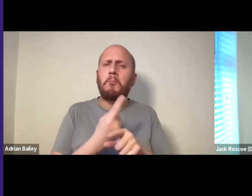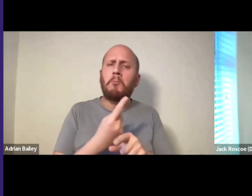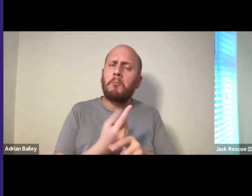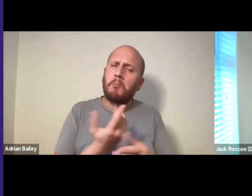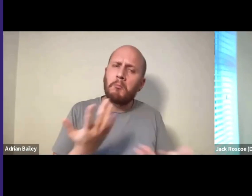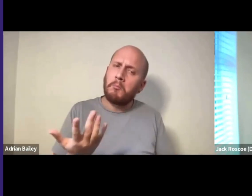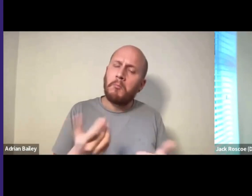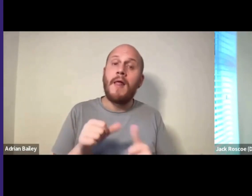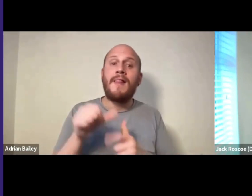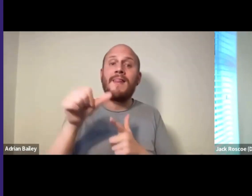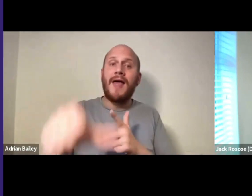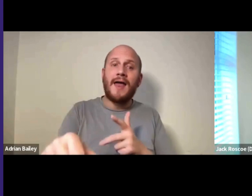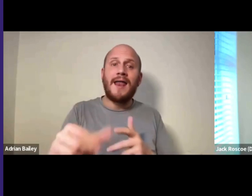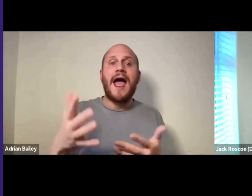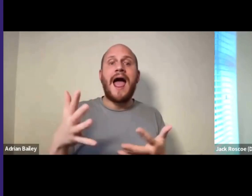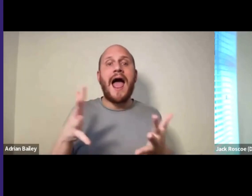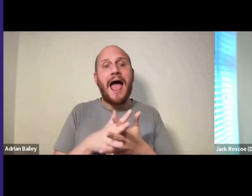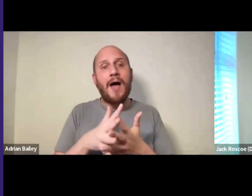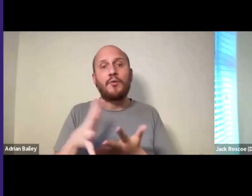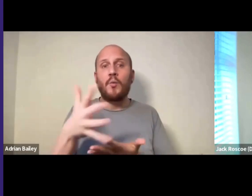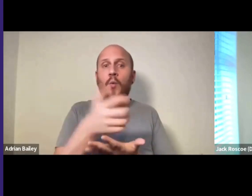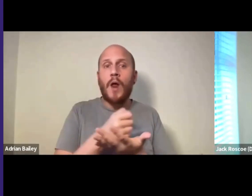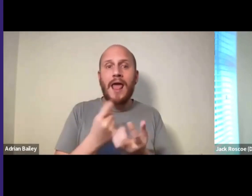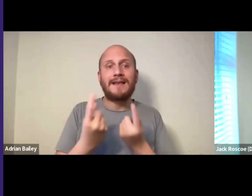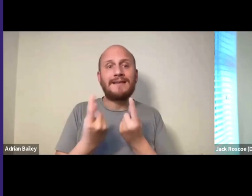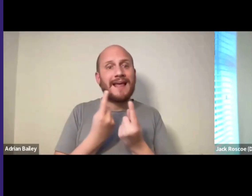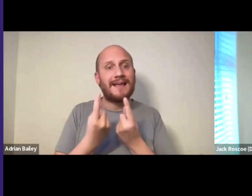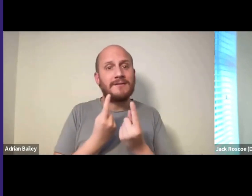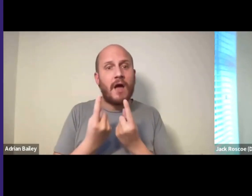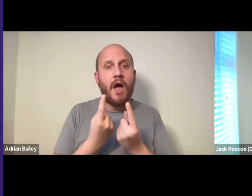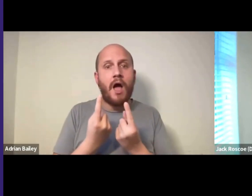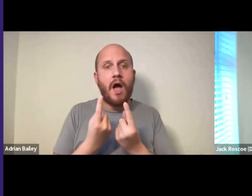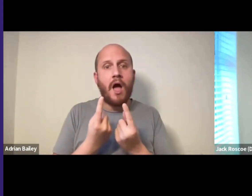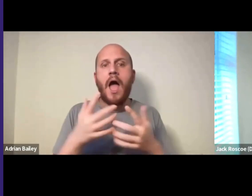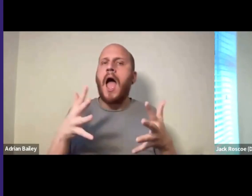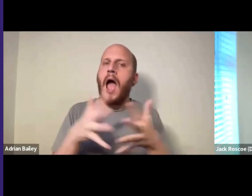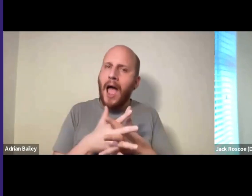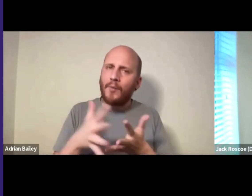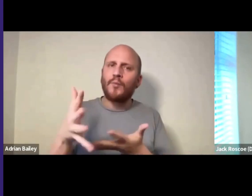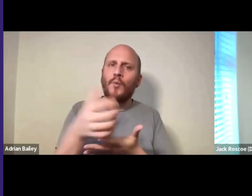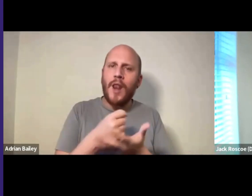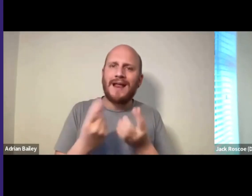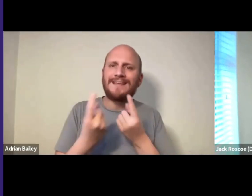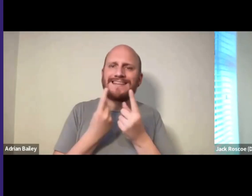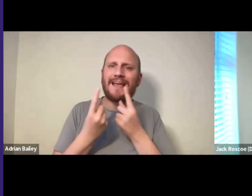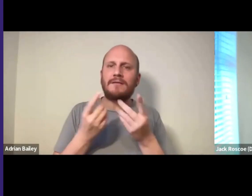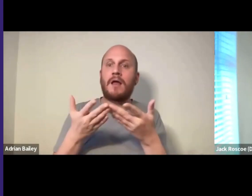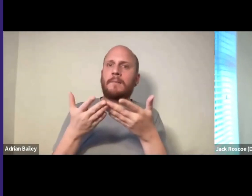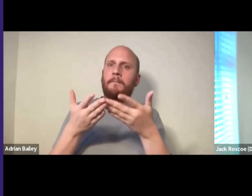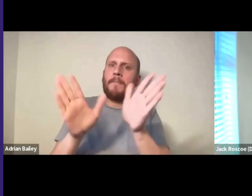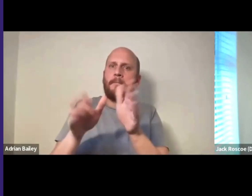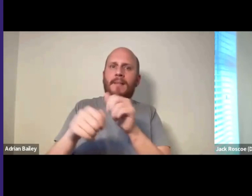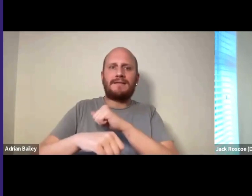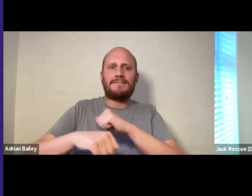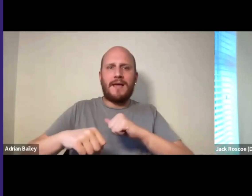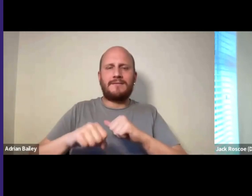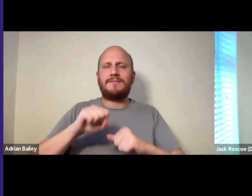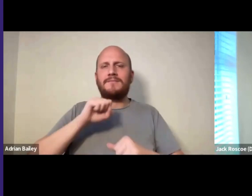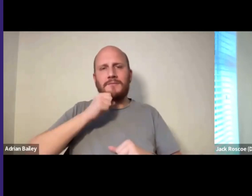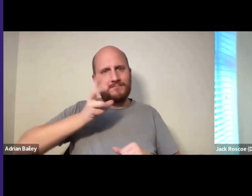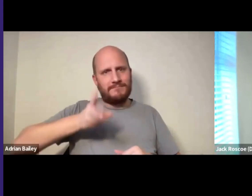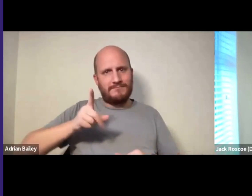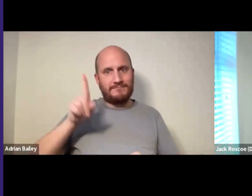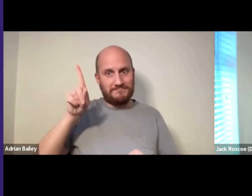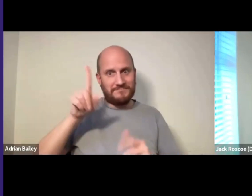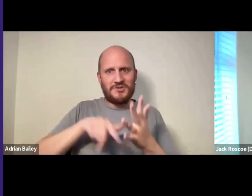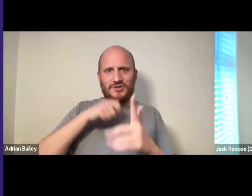another how to collect data in our data series, how to collect data in a public space. Also led by Jack,